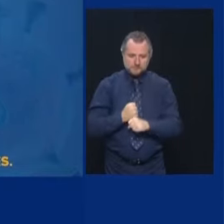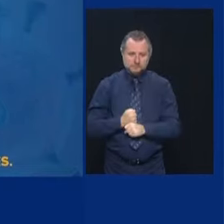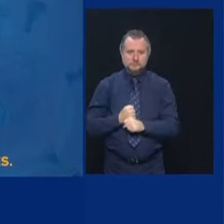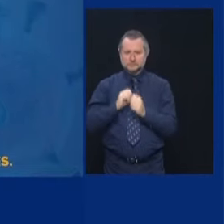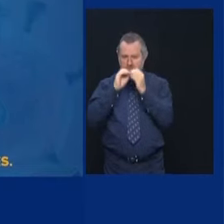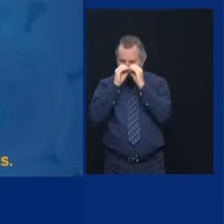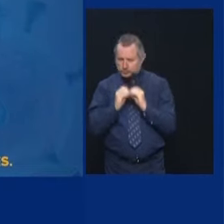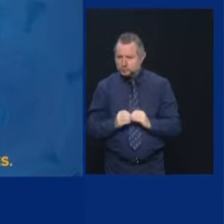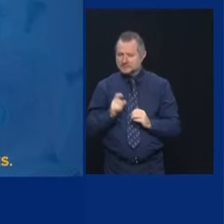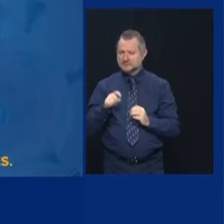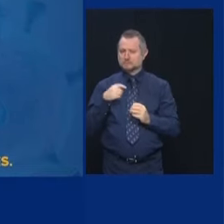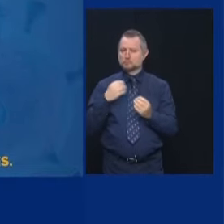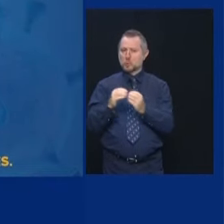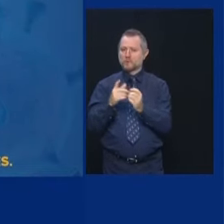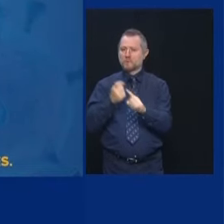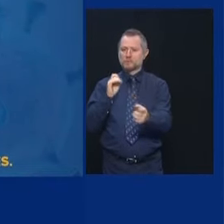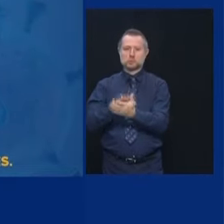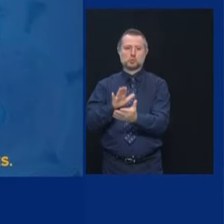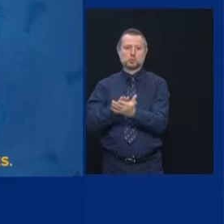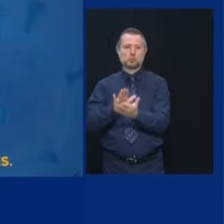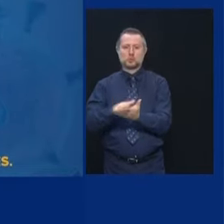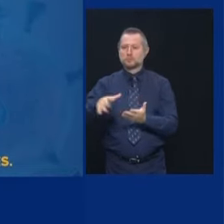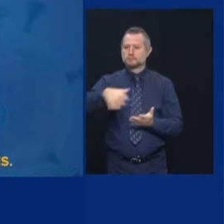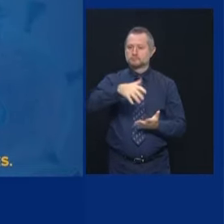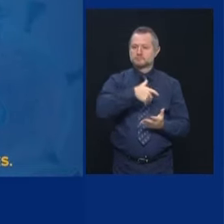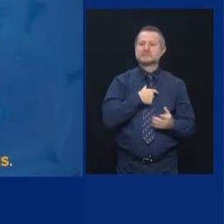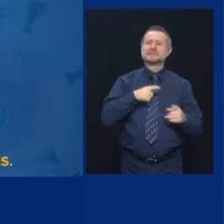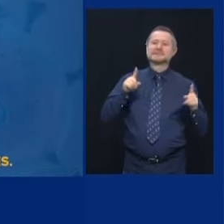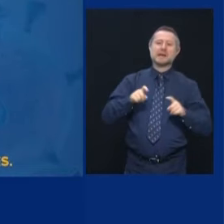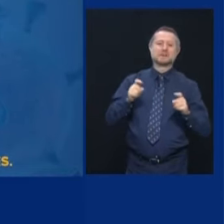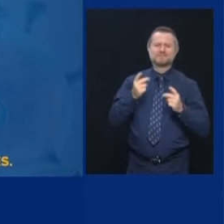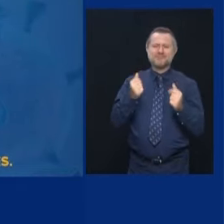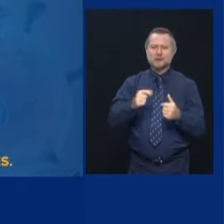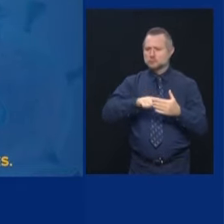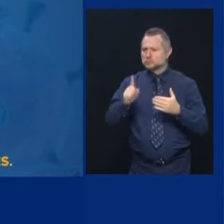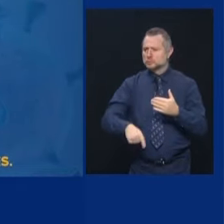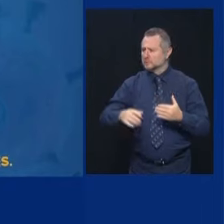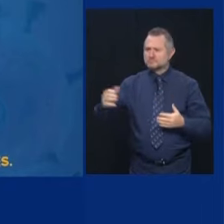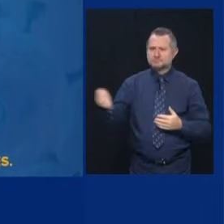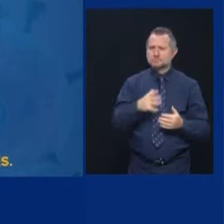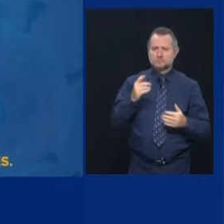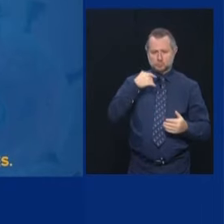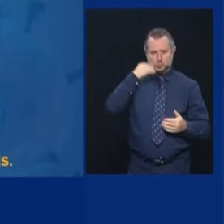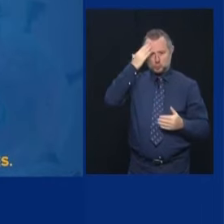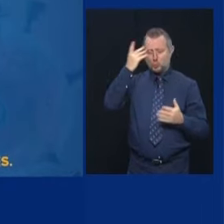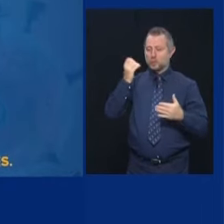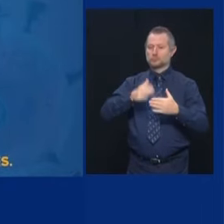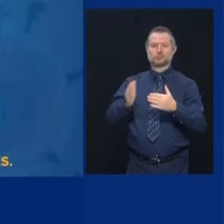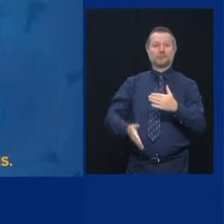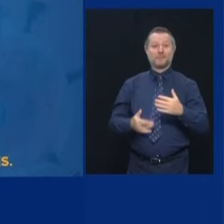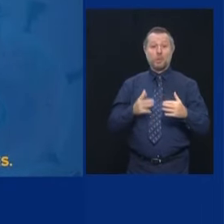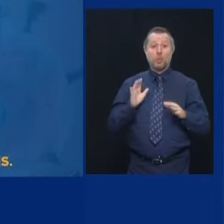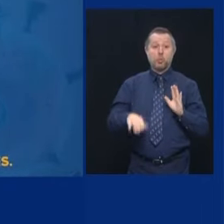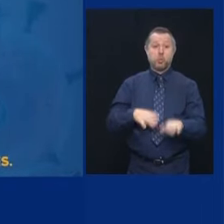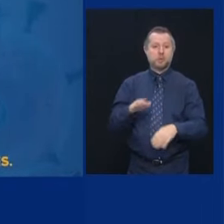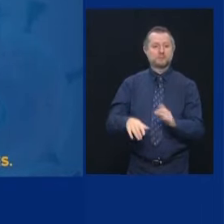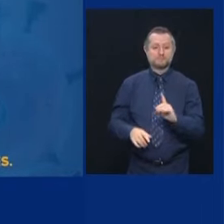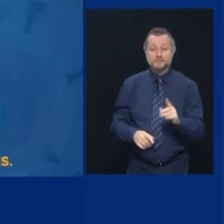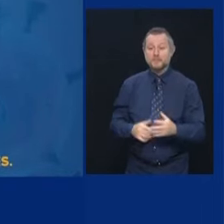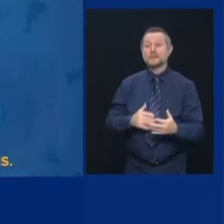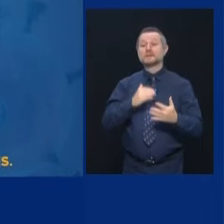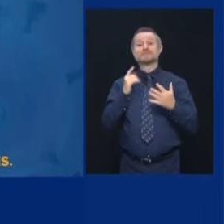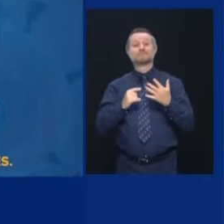codes, more testing, faster testing, so we find out exactly where we are. And we need to